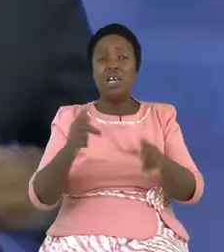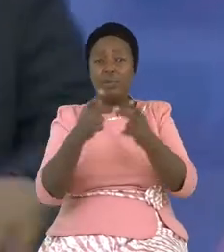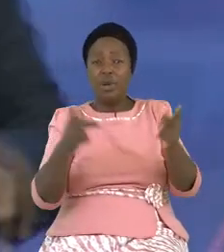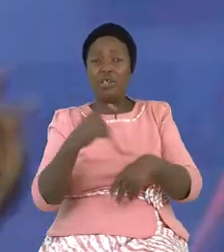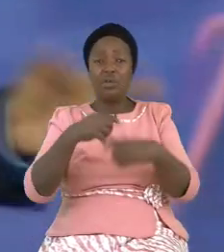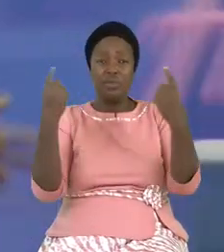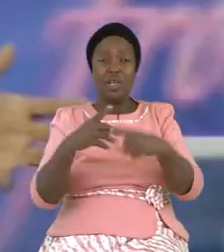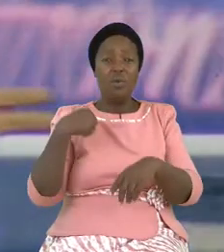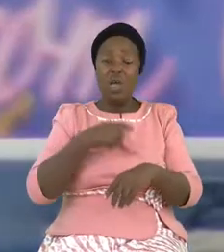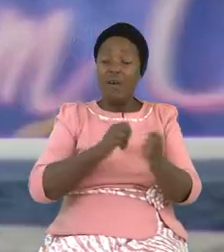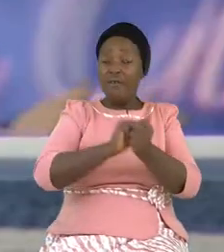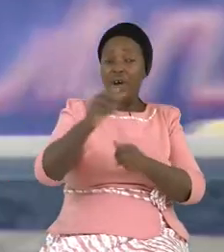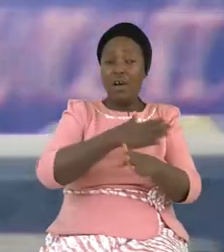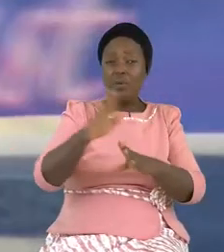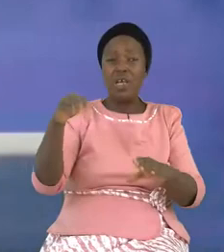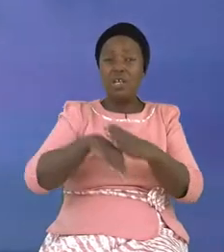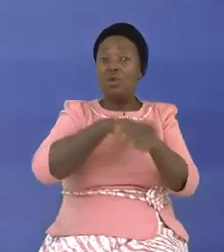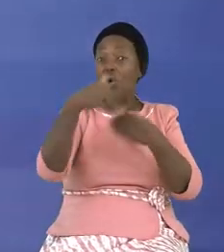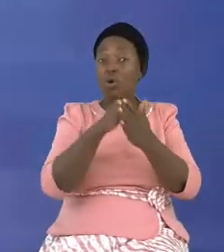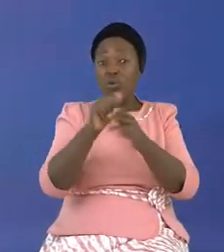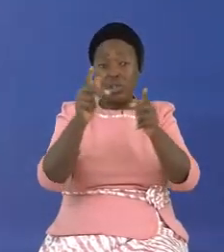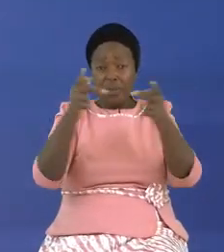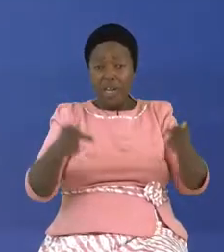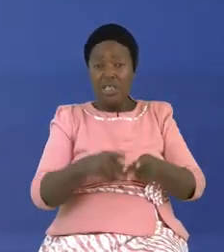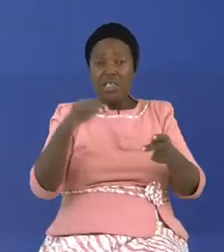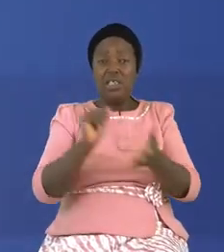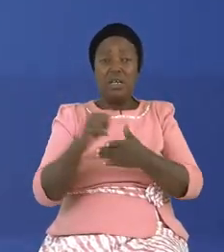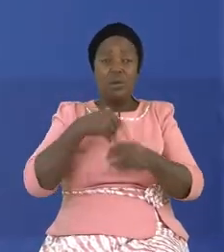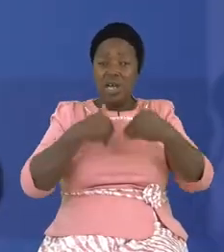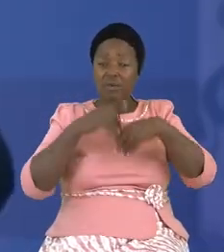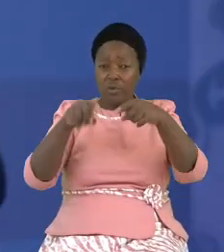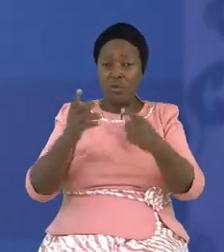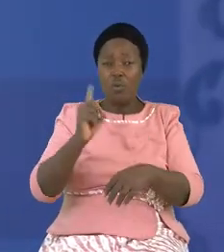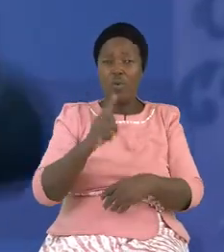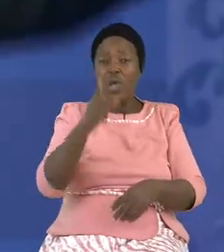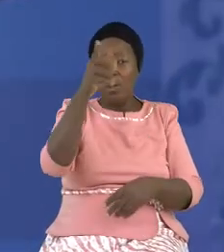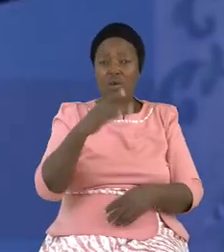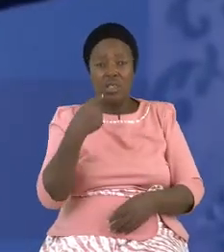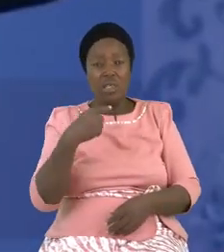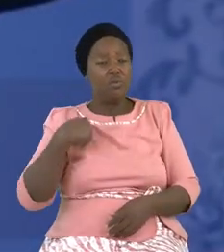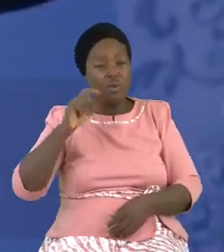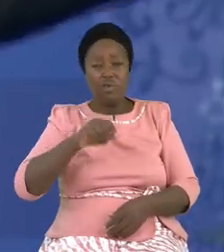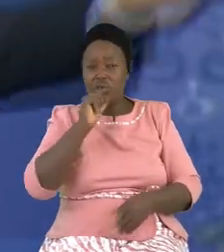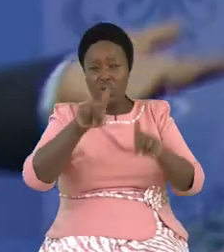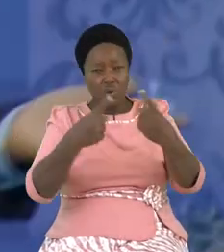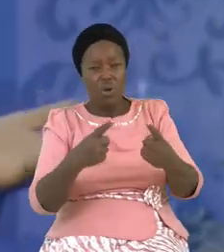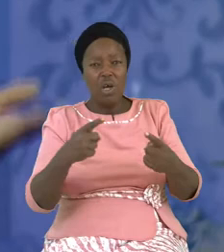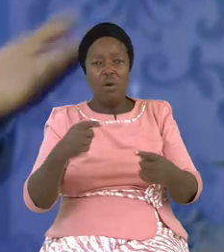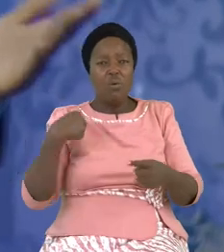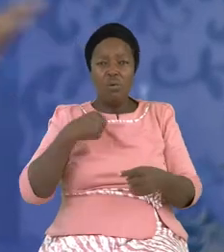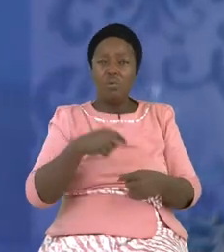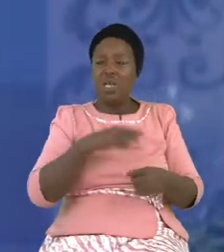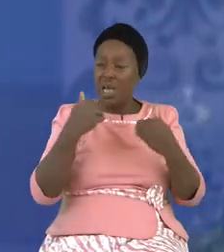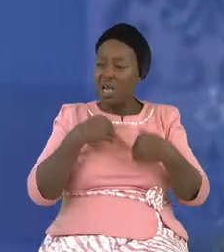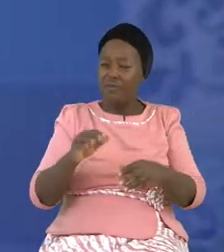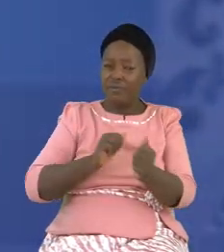away in all those areas we have gone where God says we should not go. When the wilderness far away,